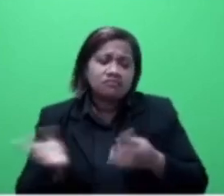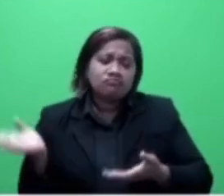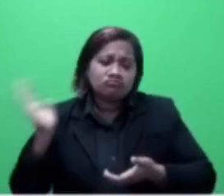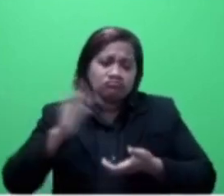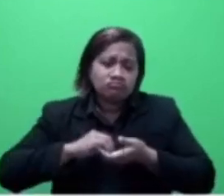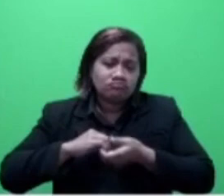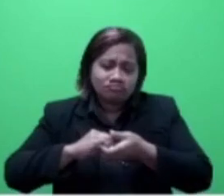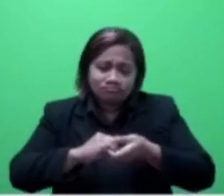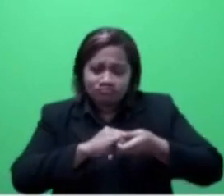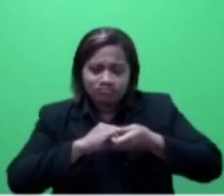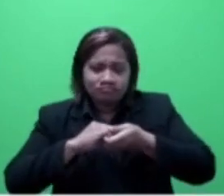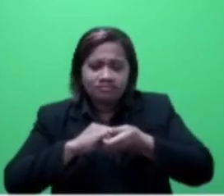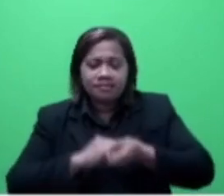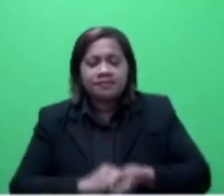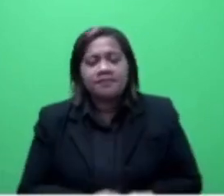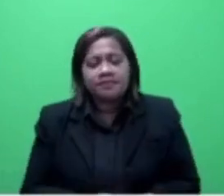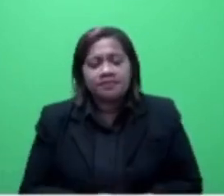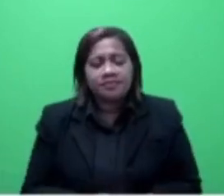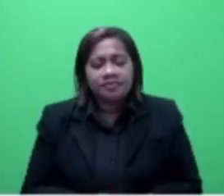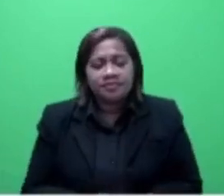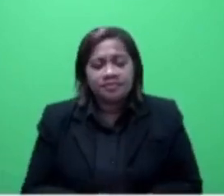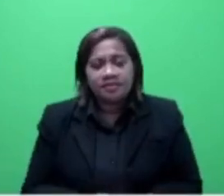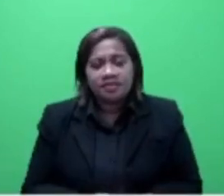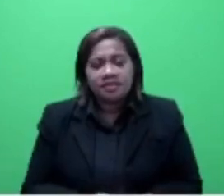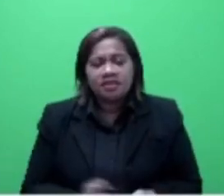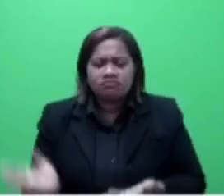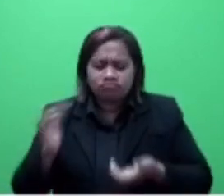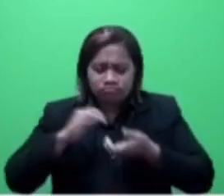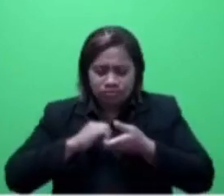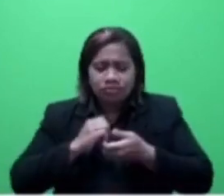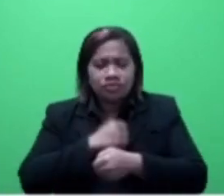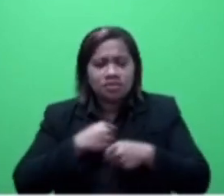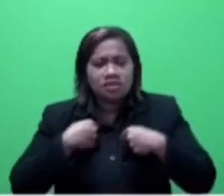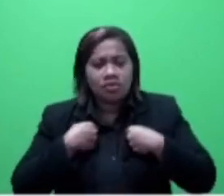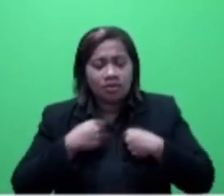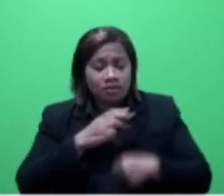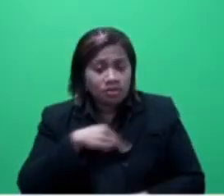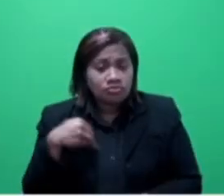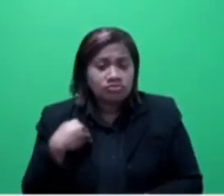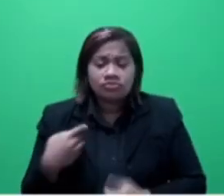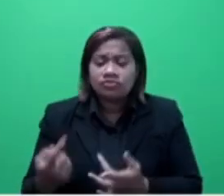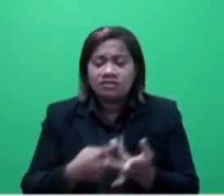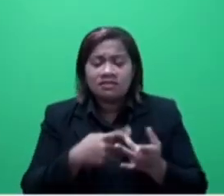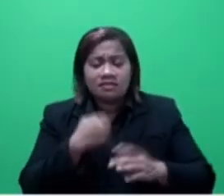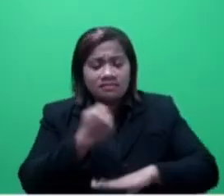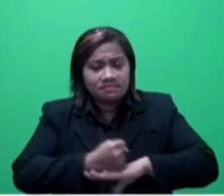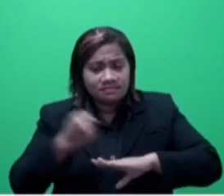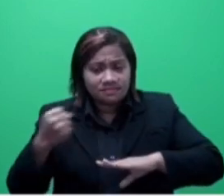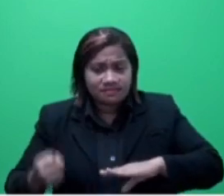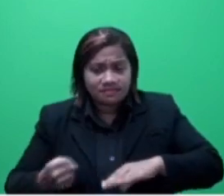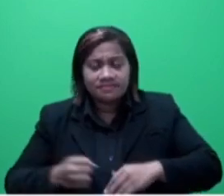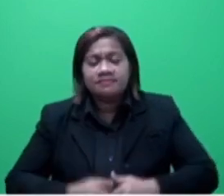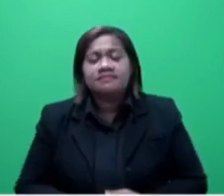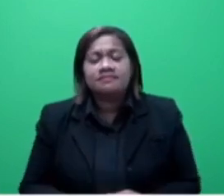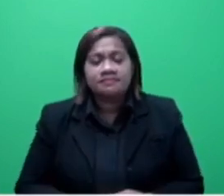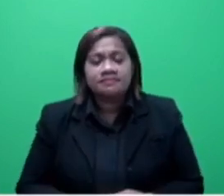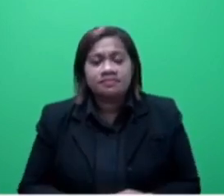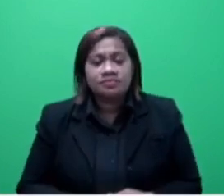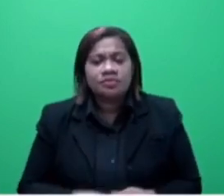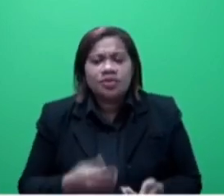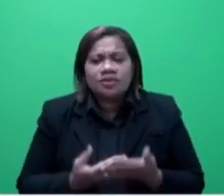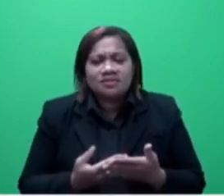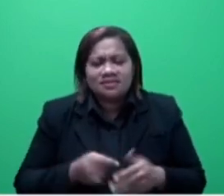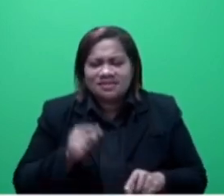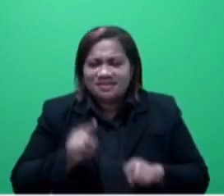Honourable Kurindrani may think, it has collaborated with our ministry and other government institutions on initiatives on numerous